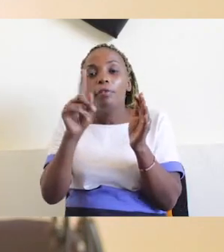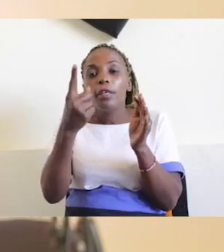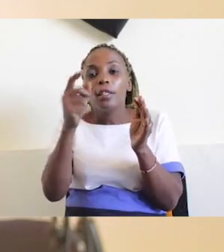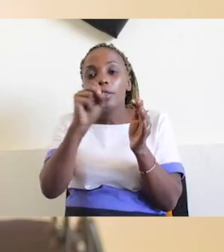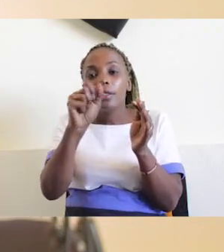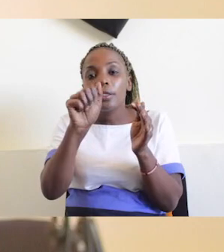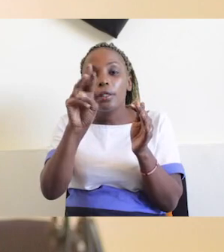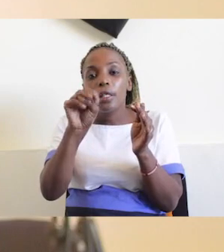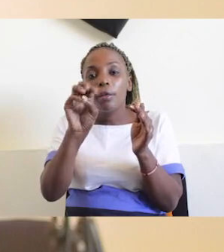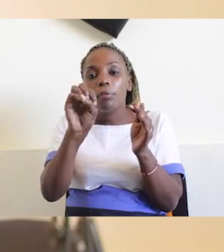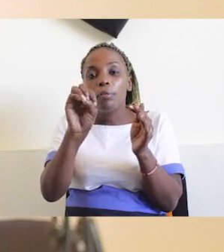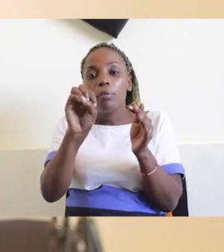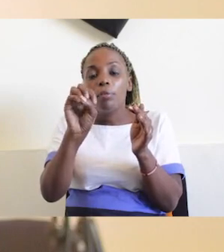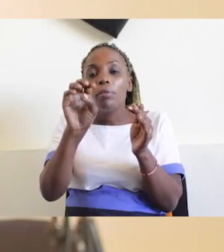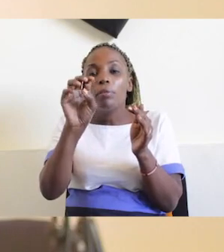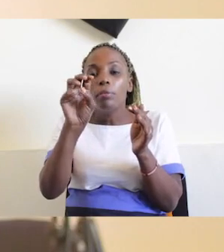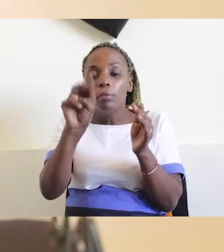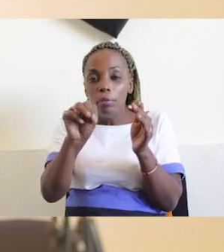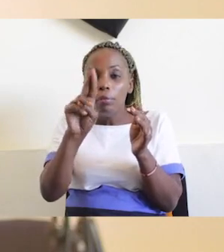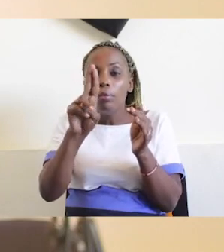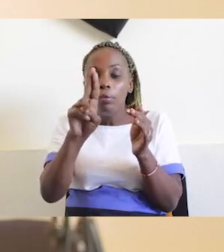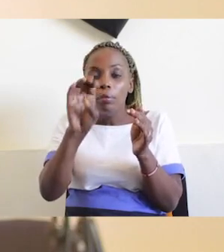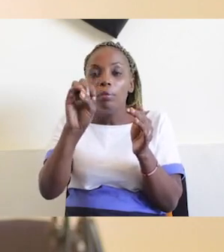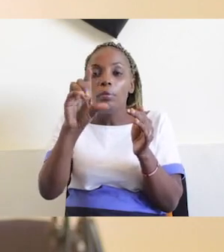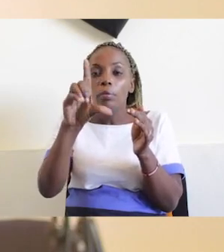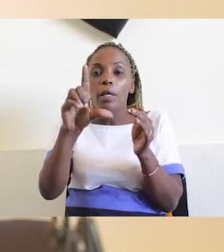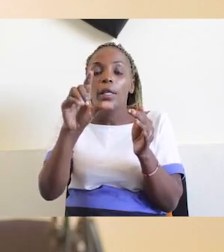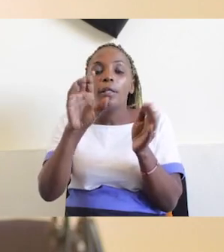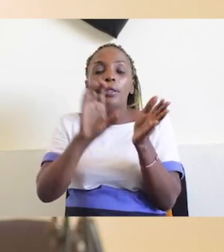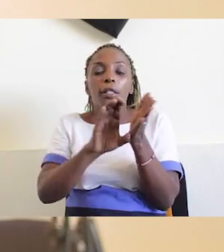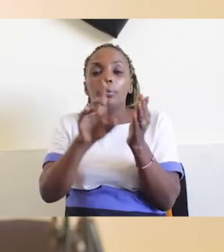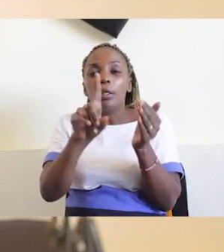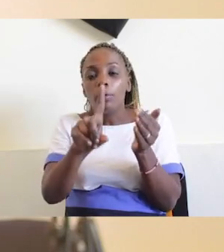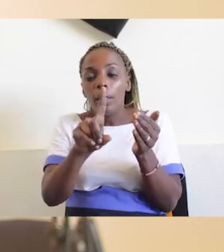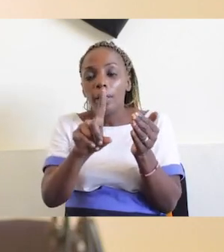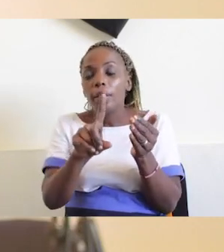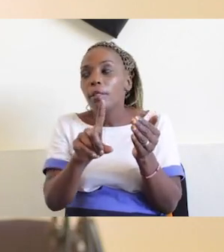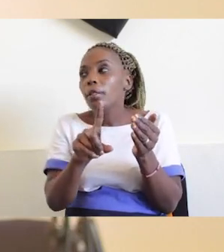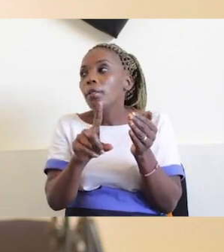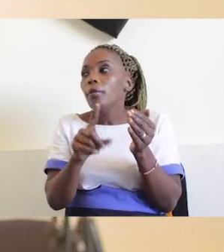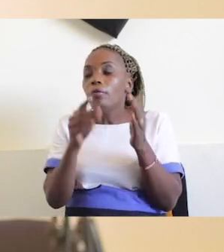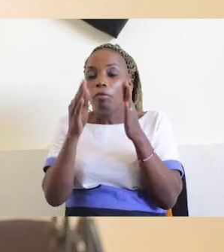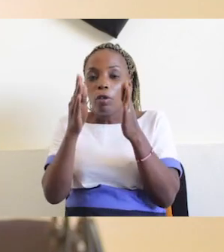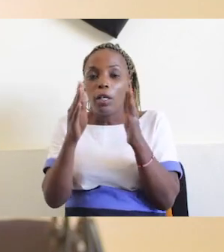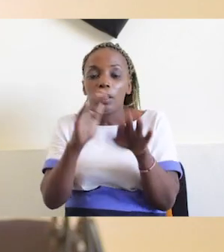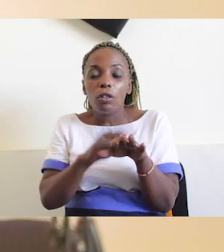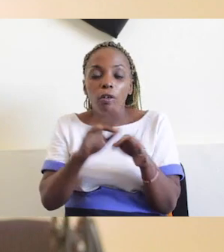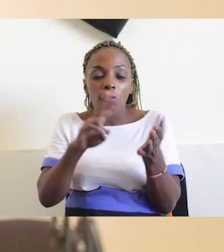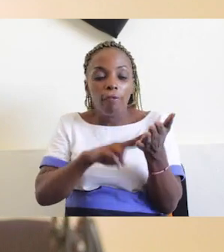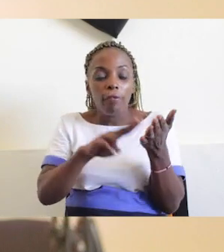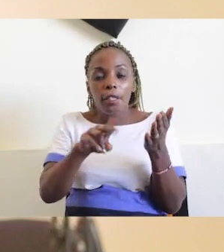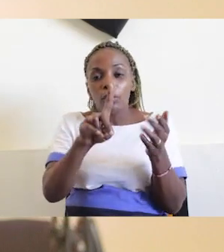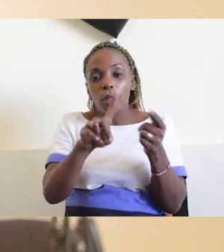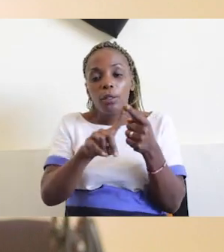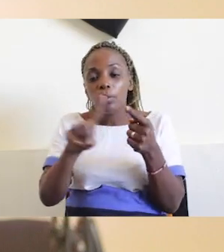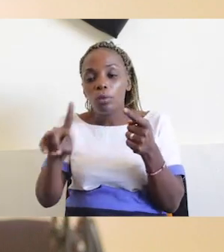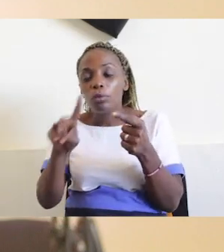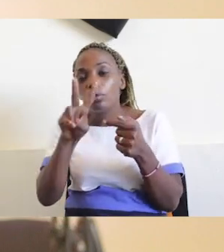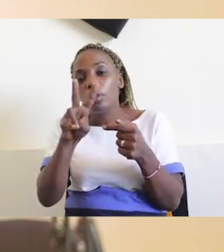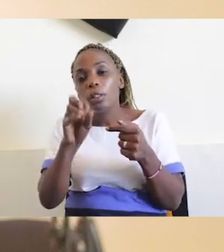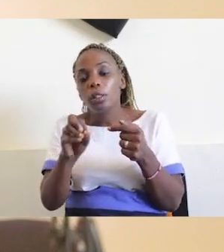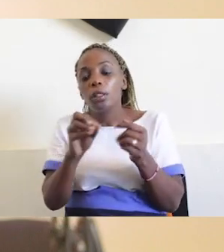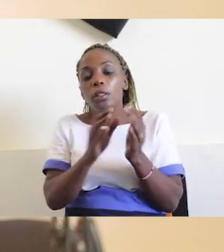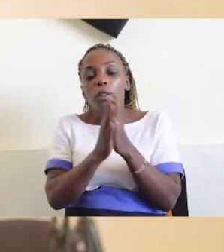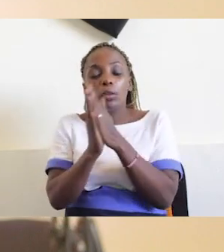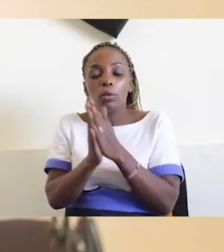Samuel. 1 Samuel chapter 1, because we are going to focus on verse 1 to 20. The